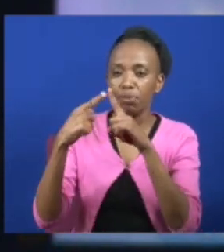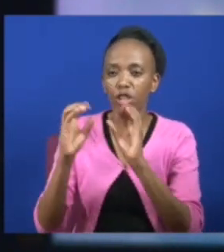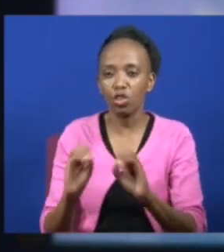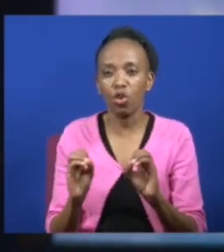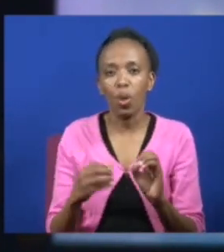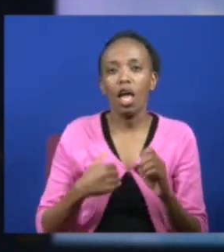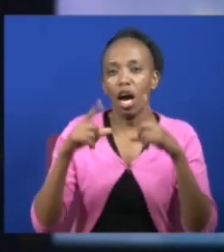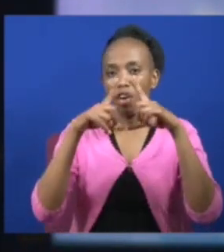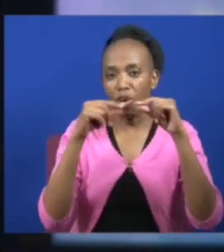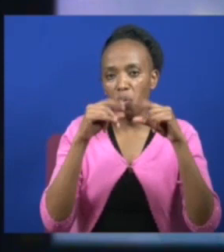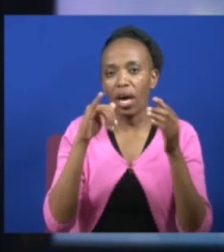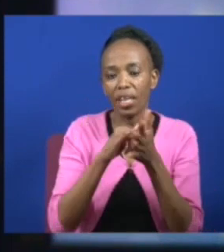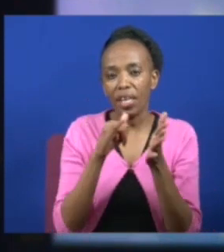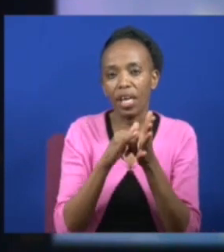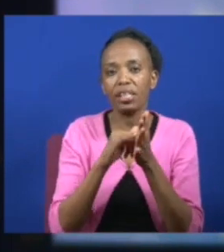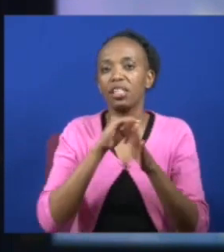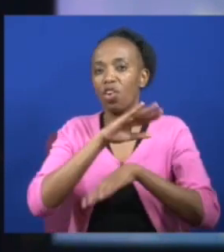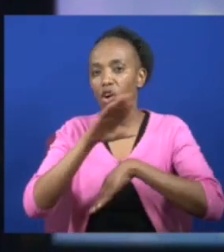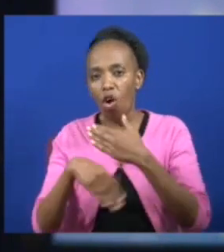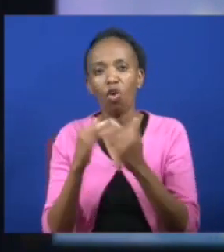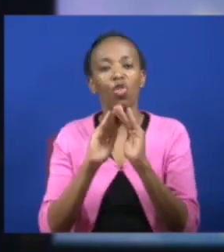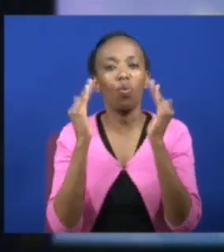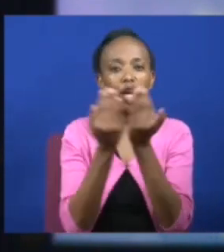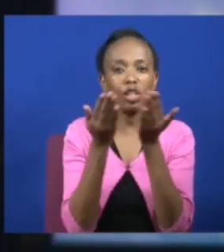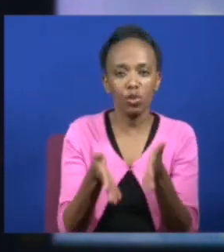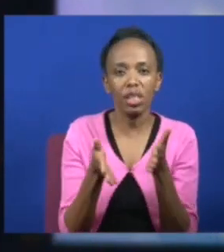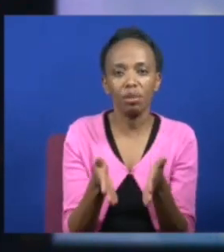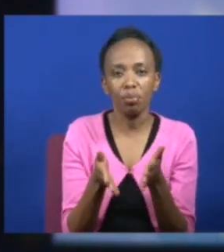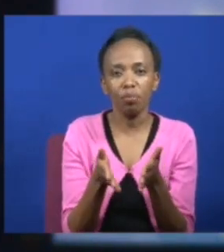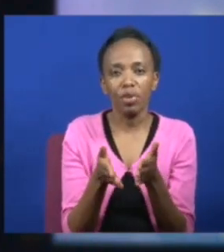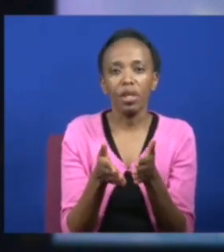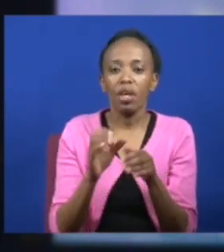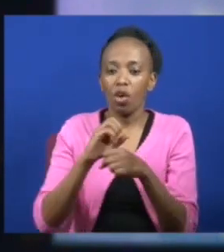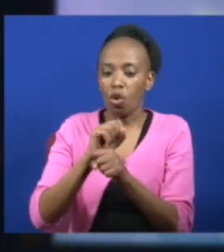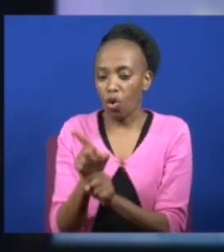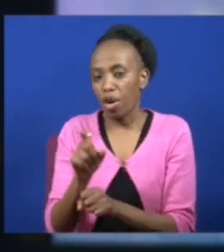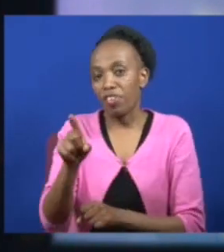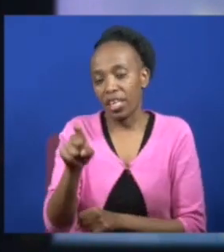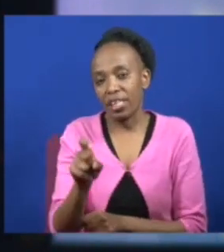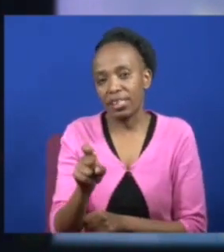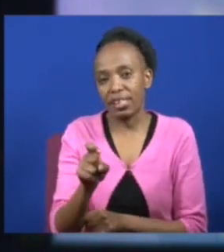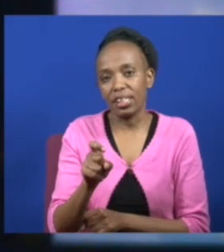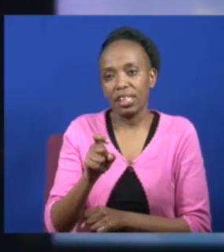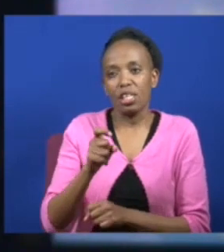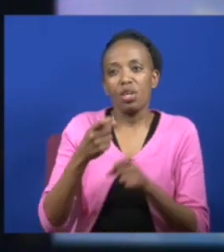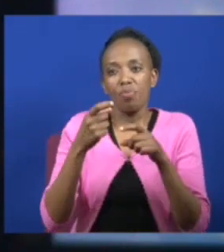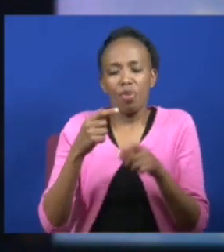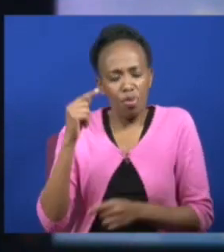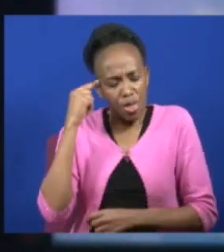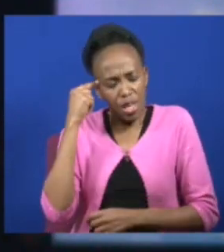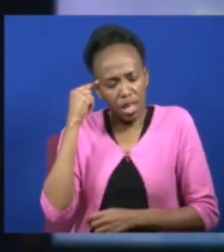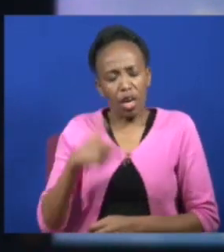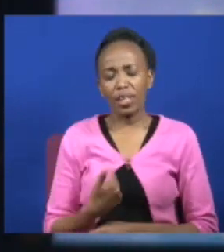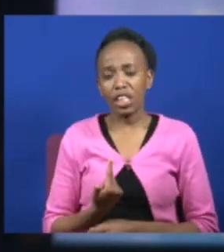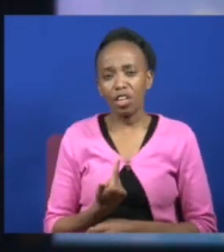is a word that is on the lips of people all over the world today, coronavirus. And we are asking